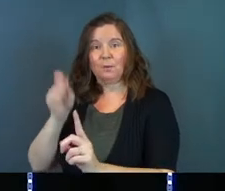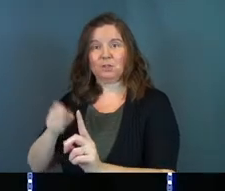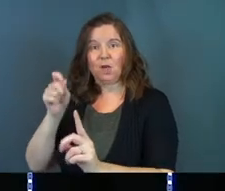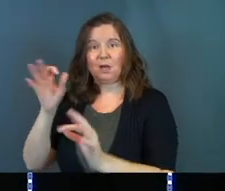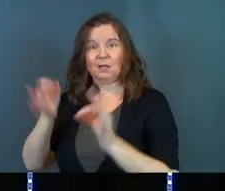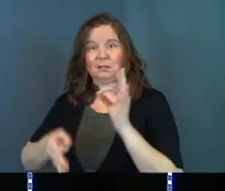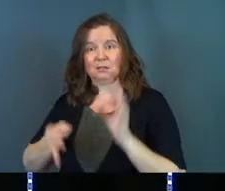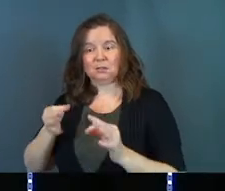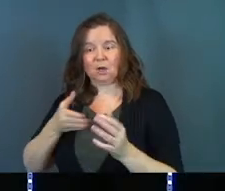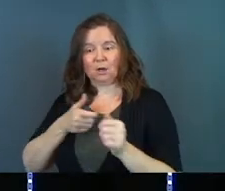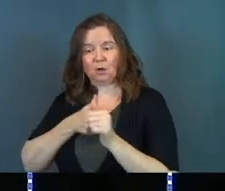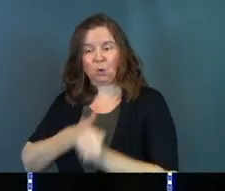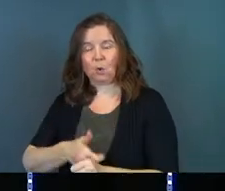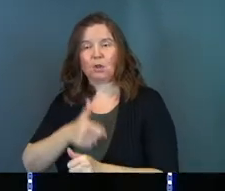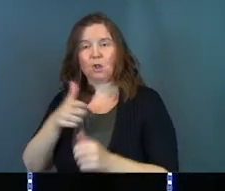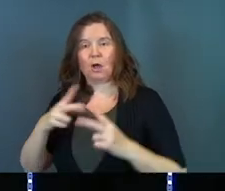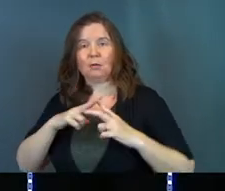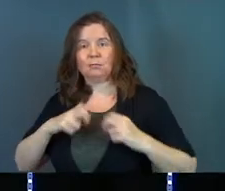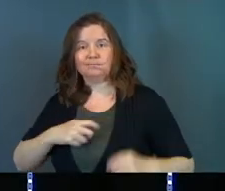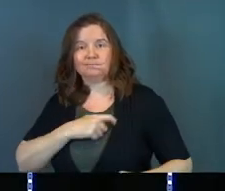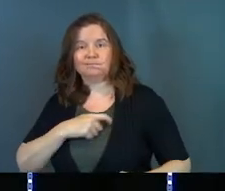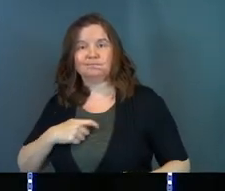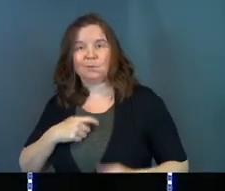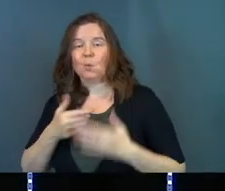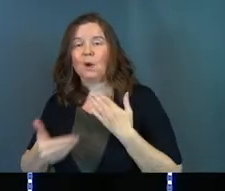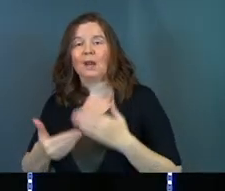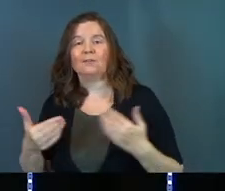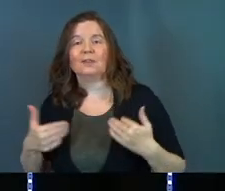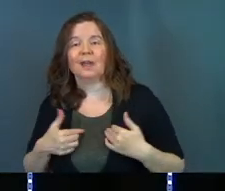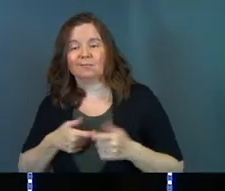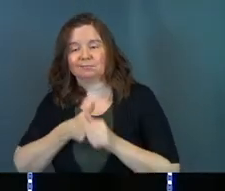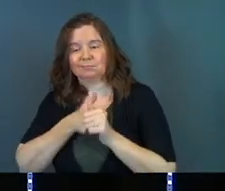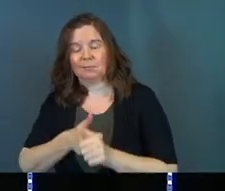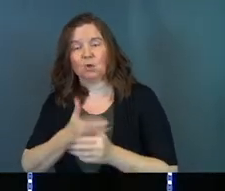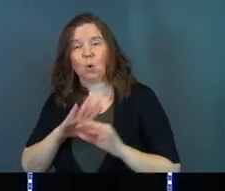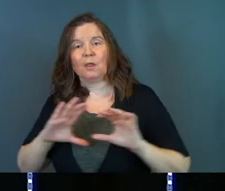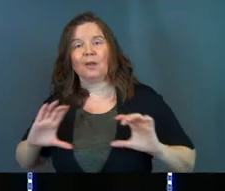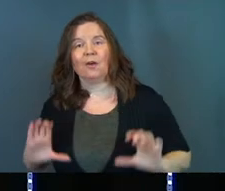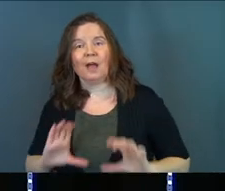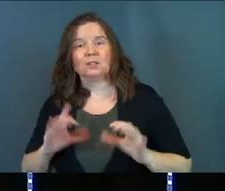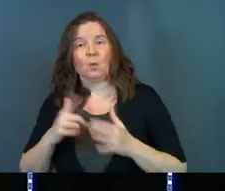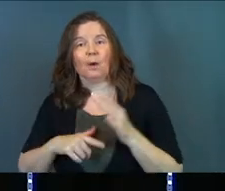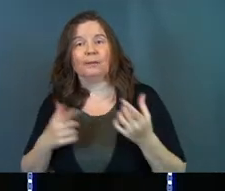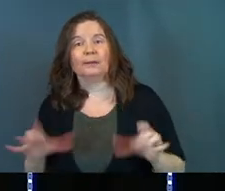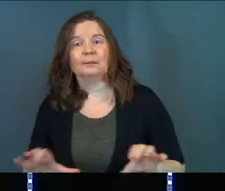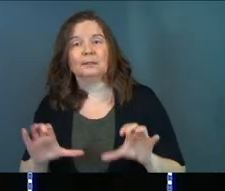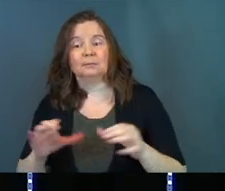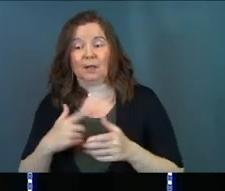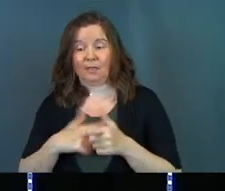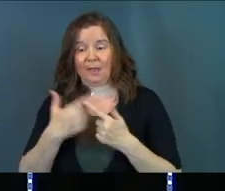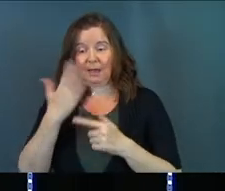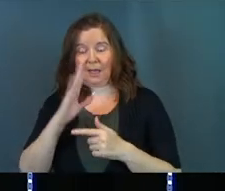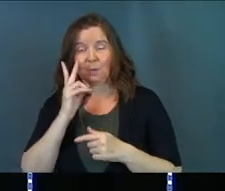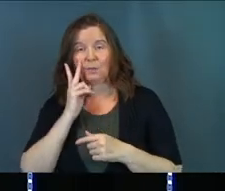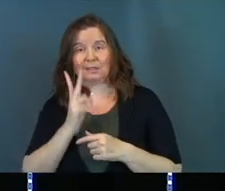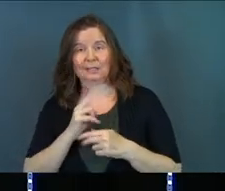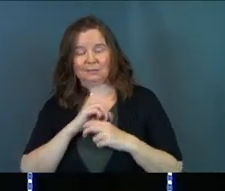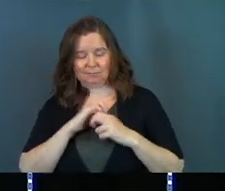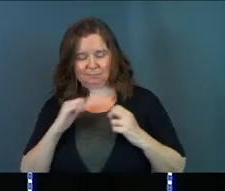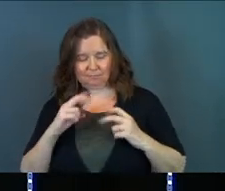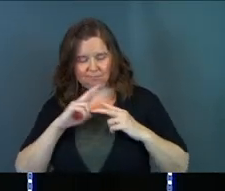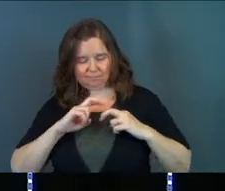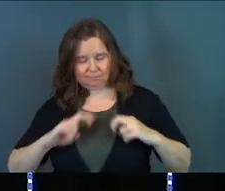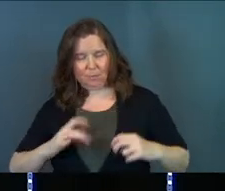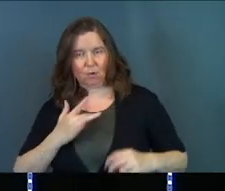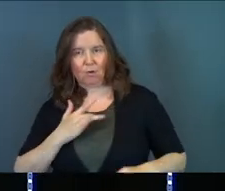judged according to the law that's written in their hearts, whatever they had. They'll be judged according to their actions. And then God will see their